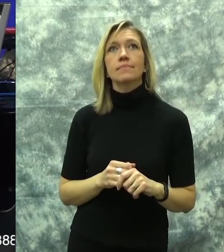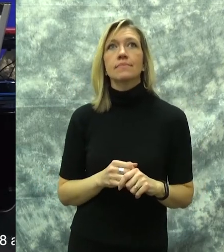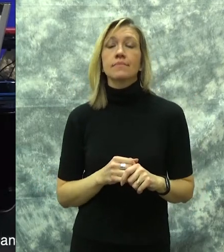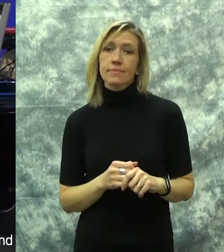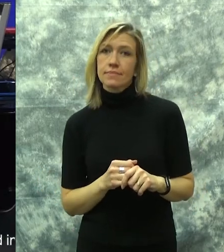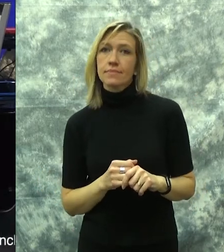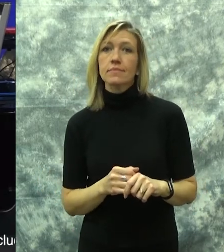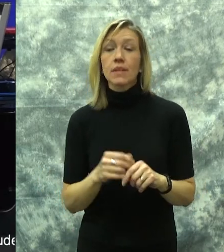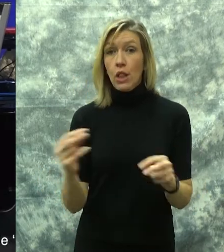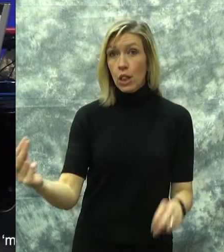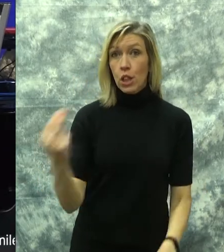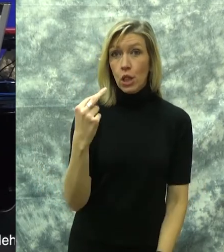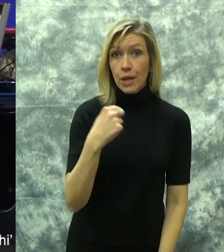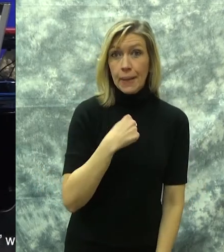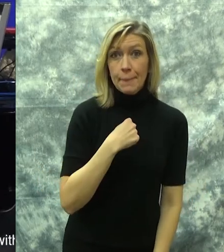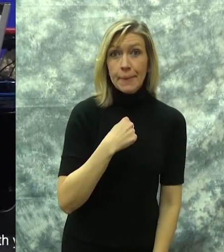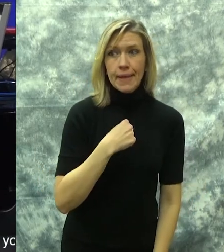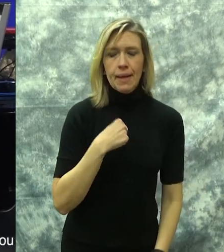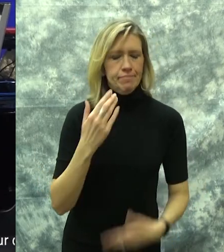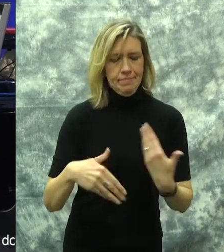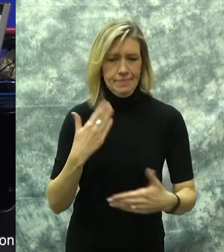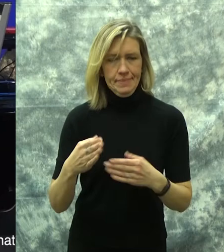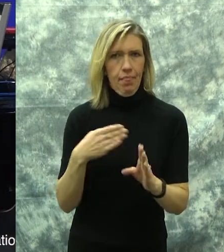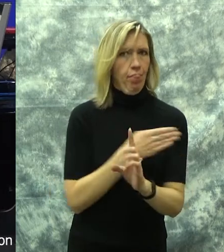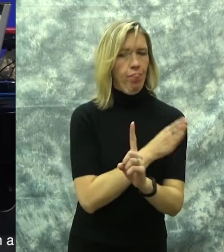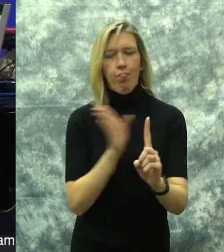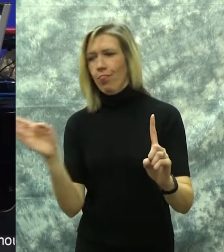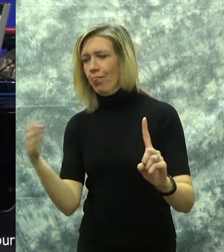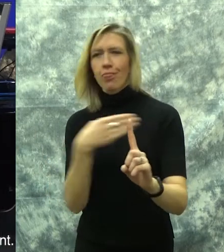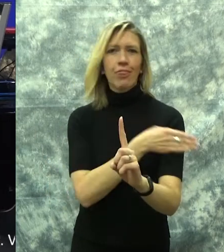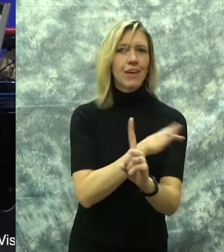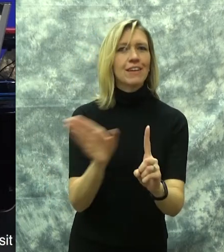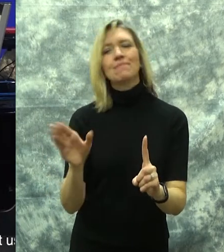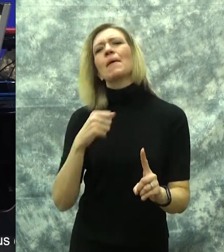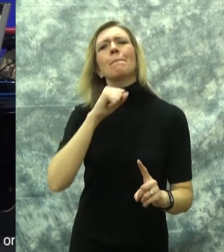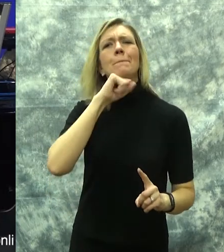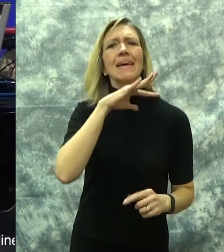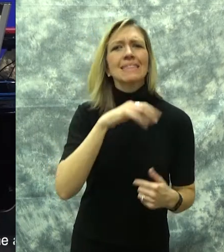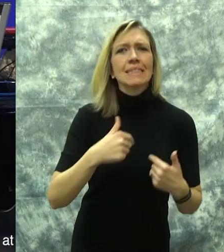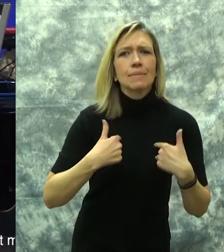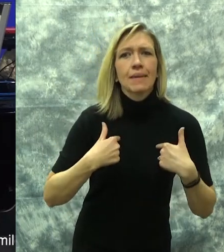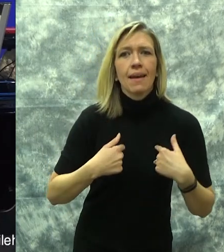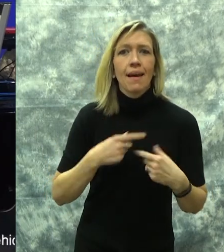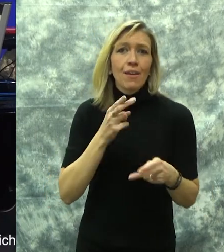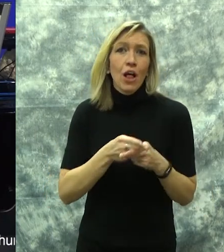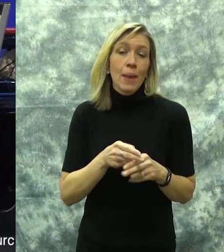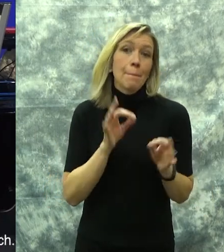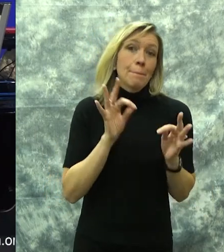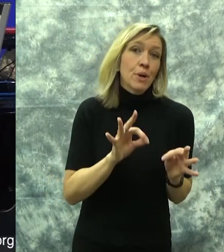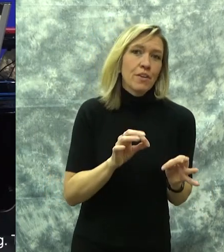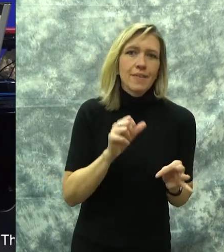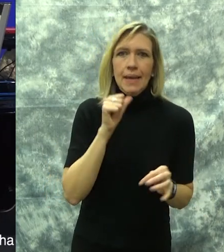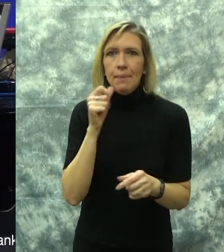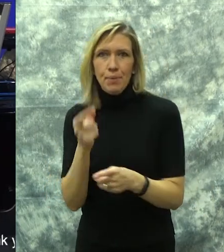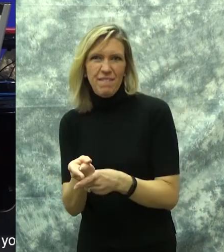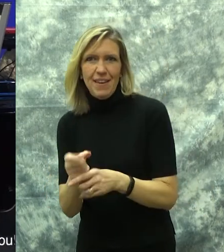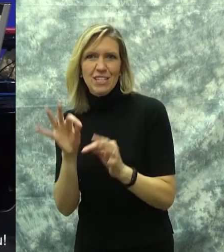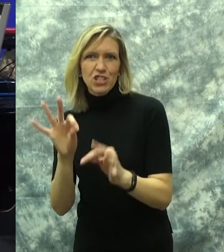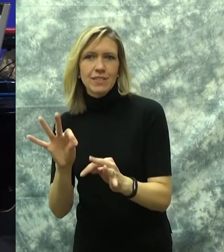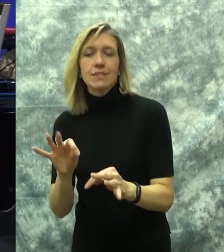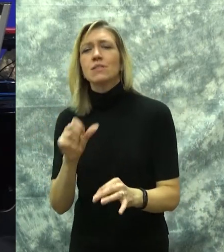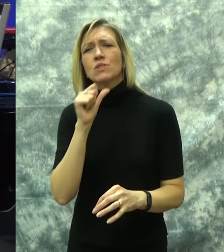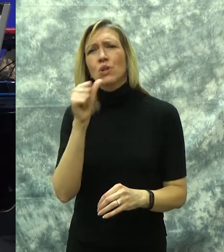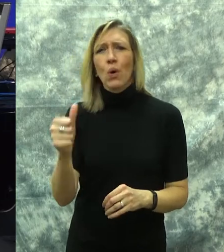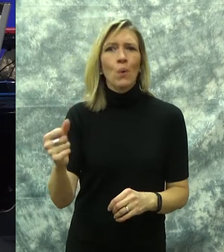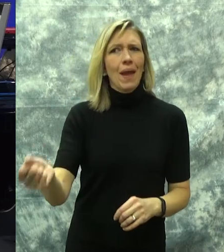Look at me, going a million different directions. Messy me, I call it perfect imperfection. Don't bother asking me where I'm